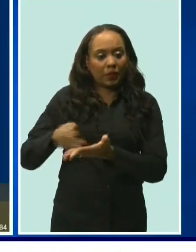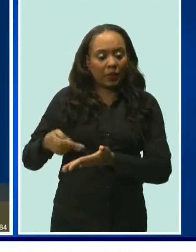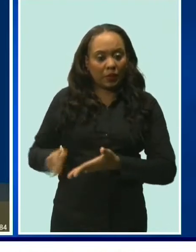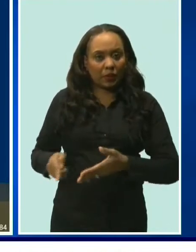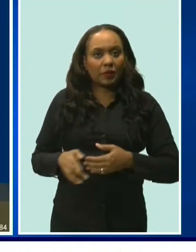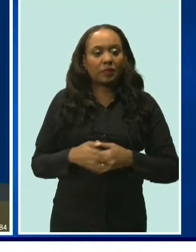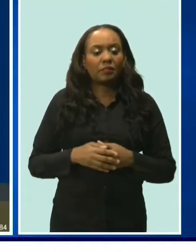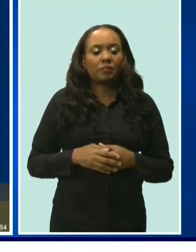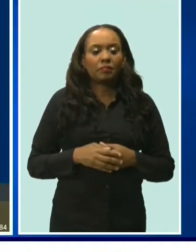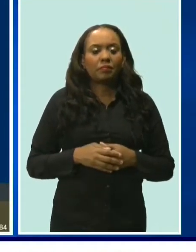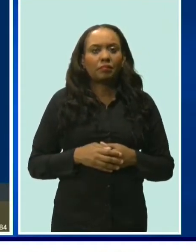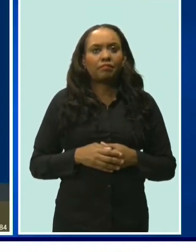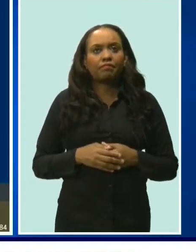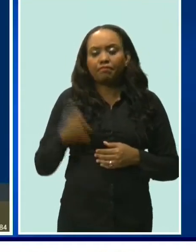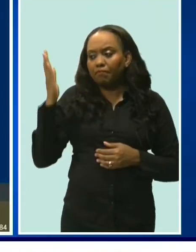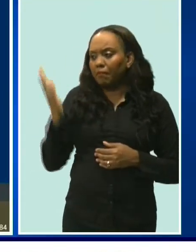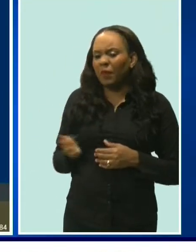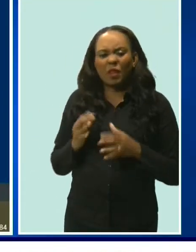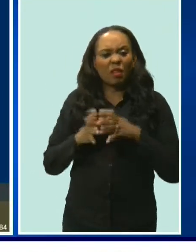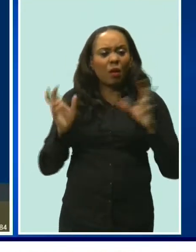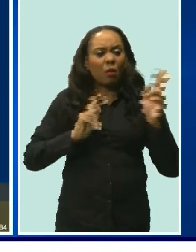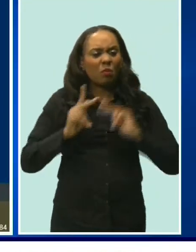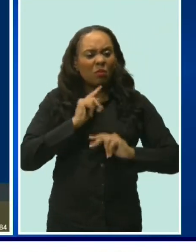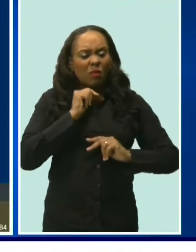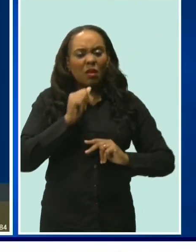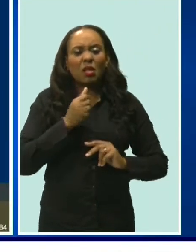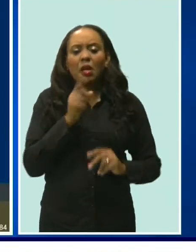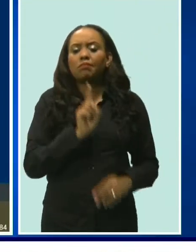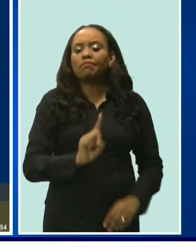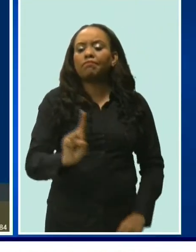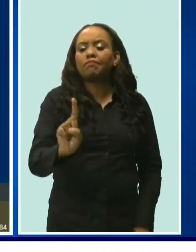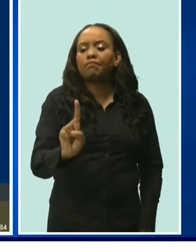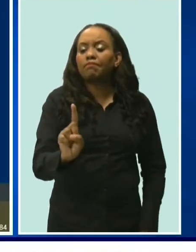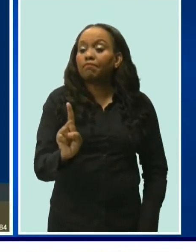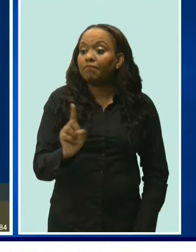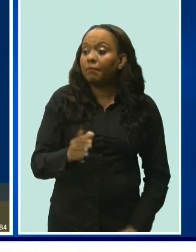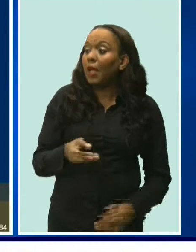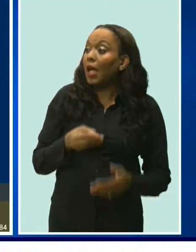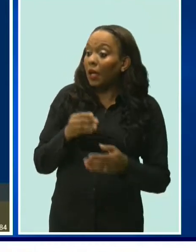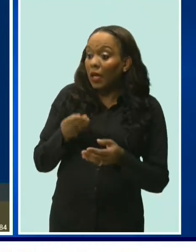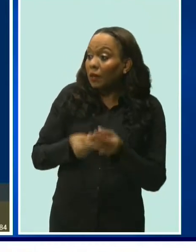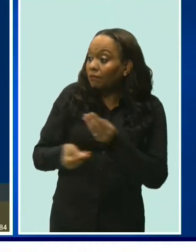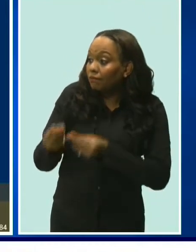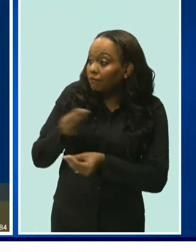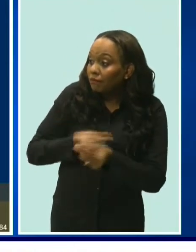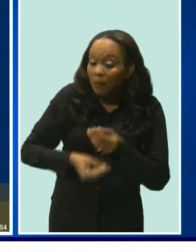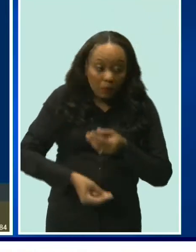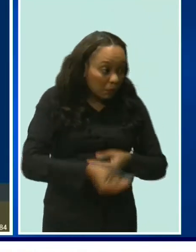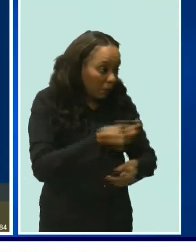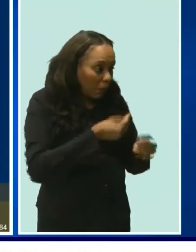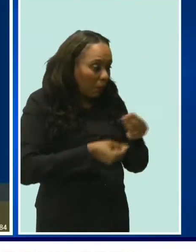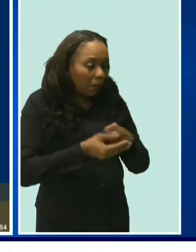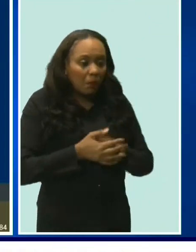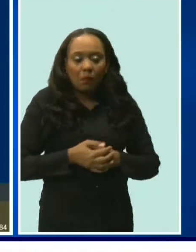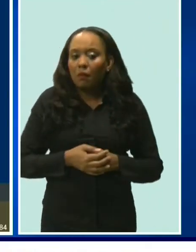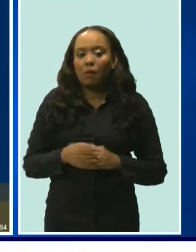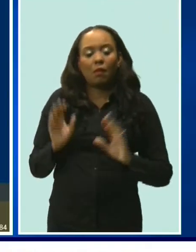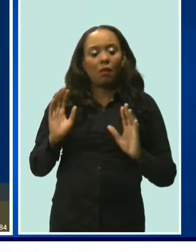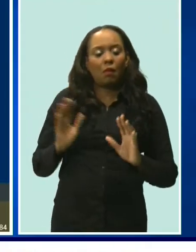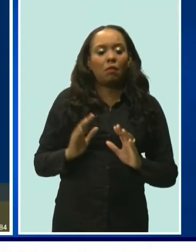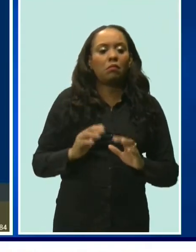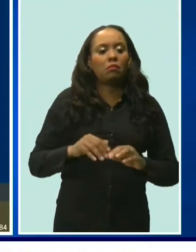Reduced in-person transactions and interactions over these past few months have boosted our efforts to reduce the use of paper-based